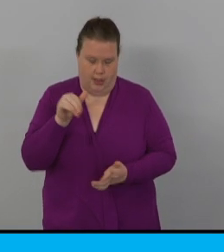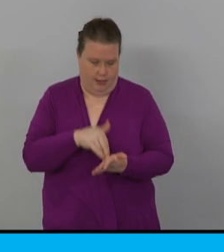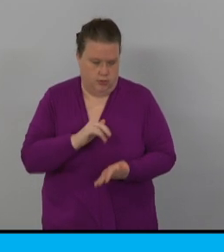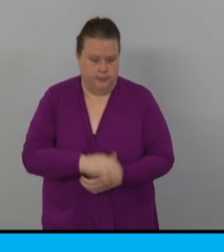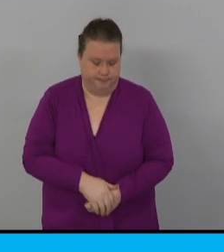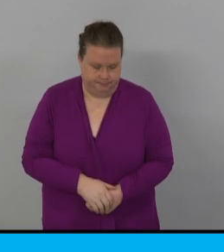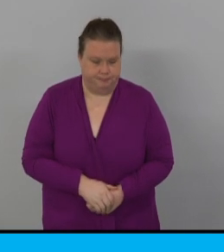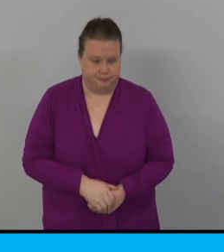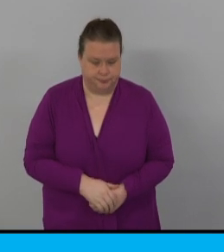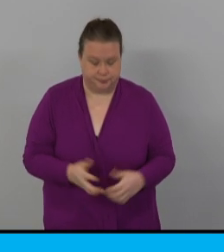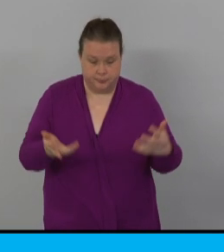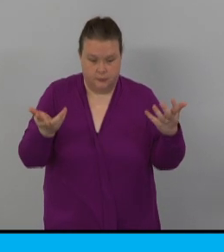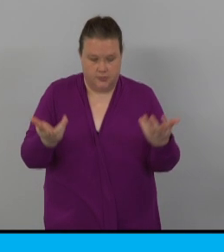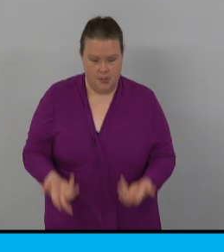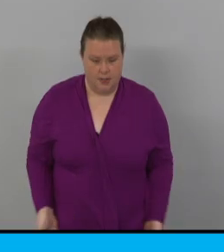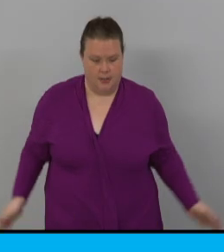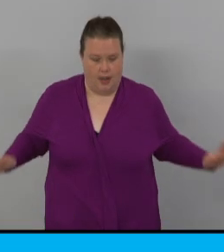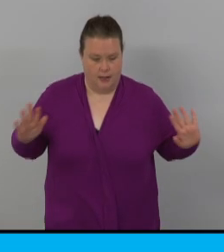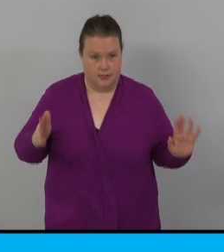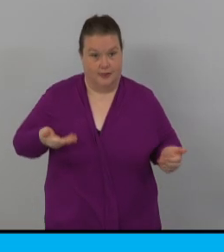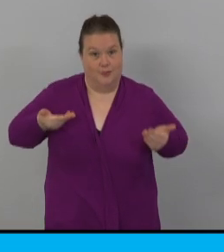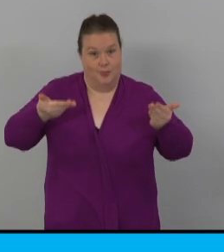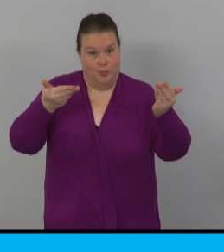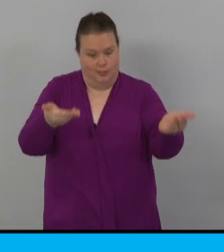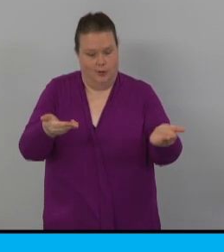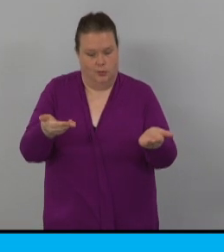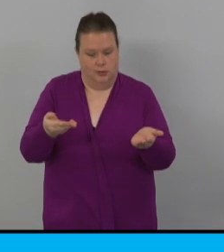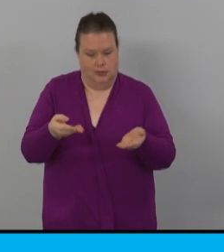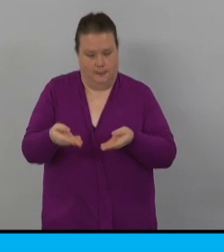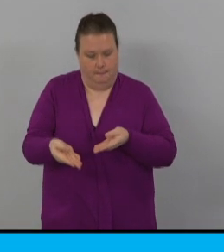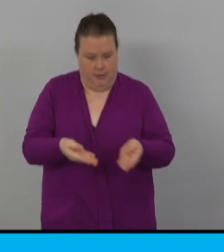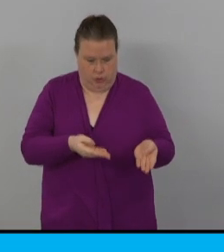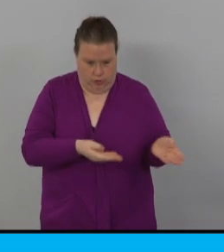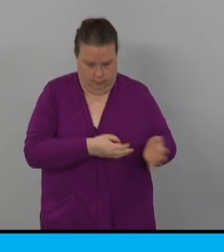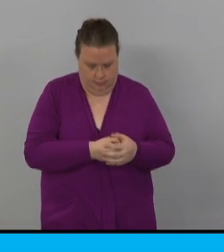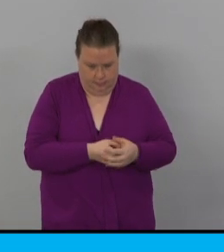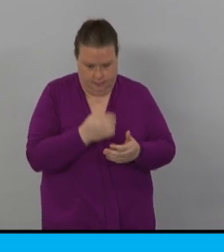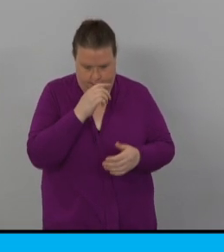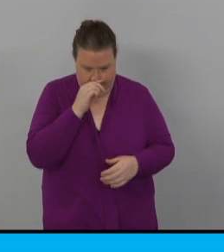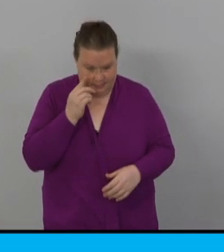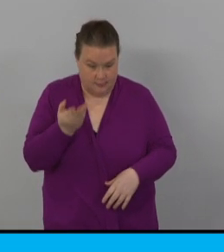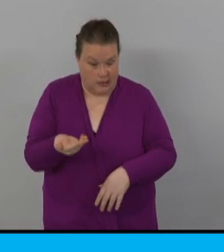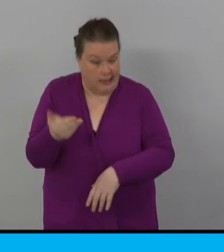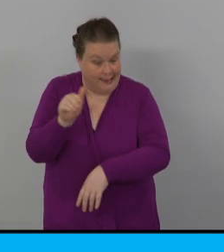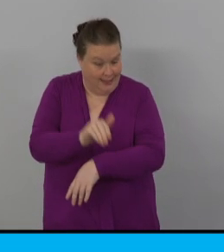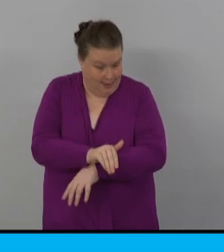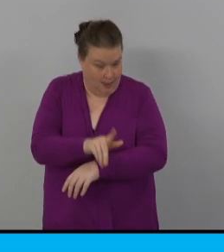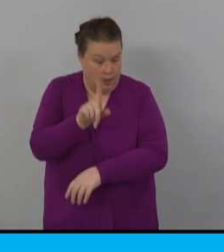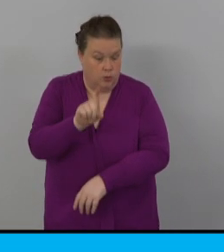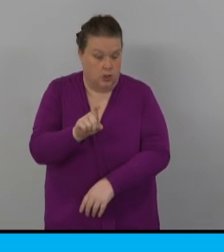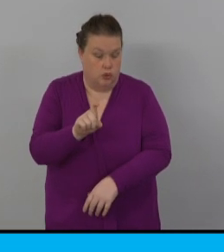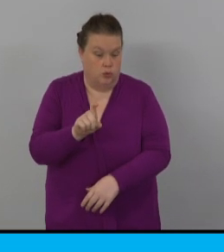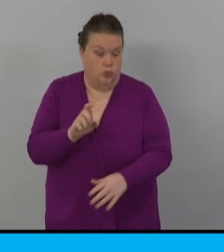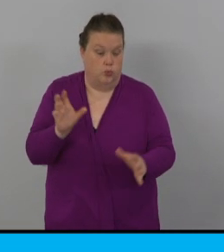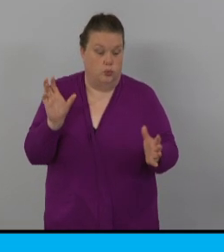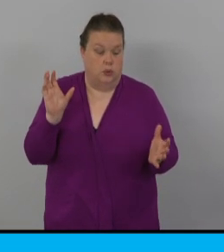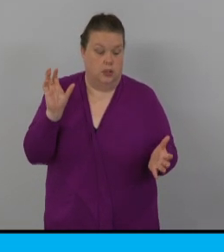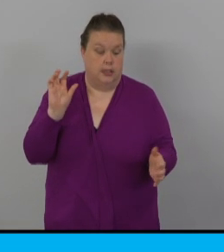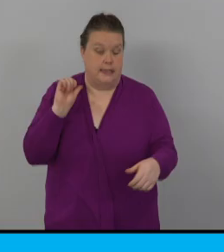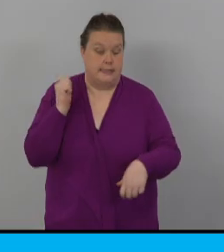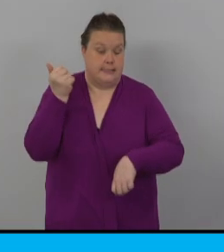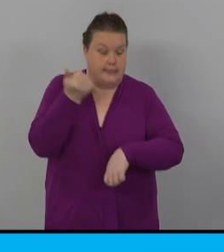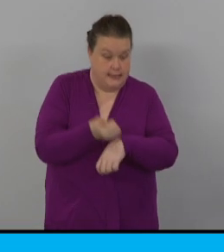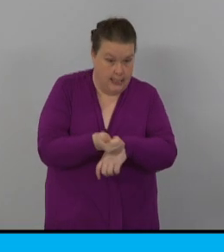Okay, that's it for the proposed budget. So tonight you will need to set the